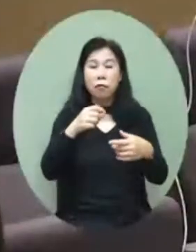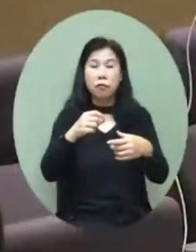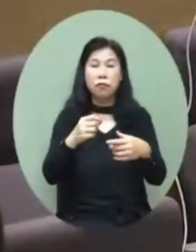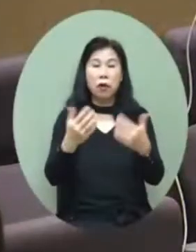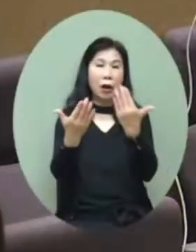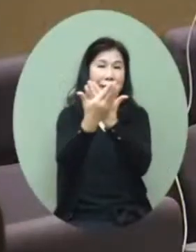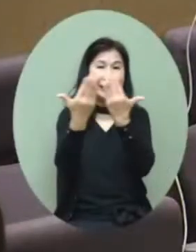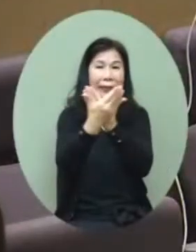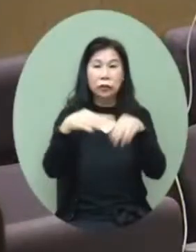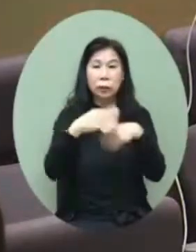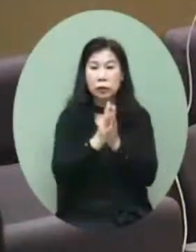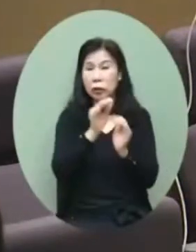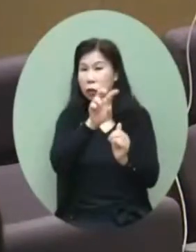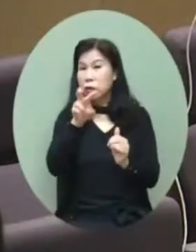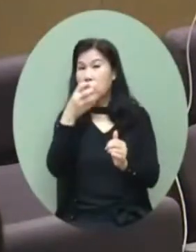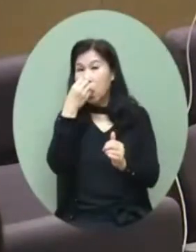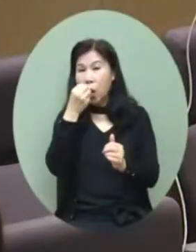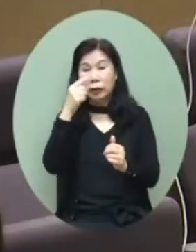I'm from Phoenix TV.